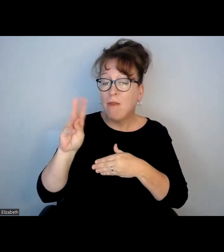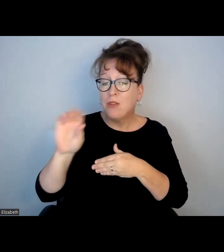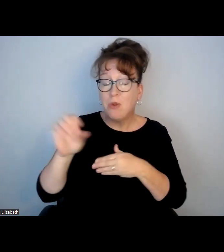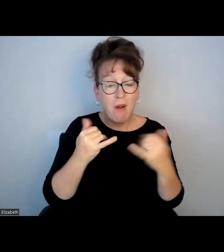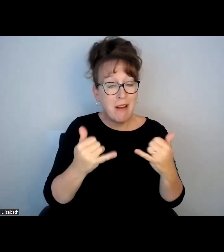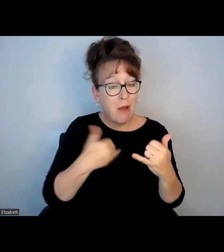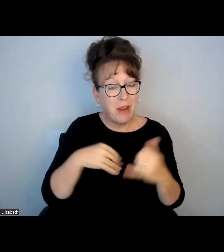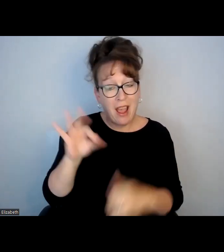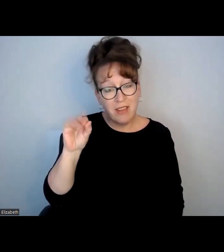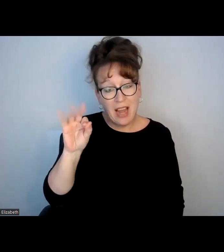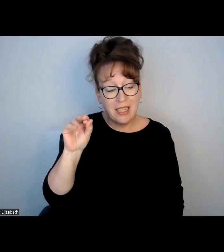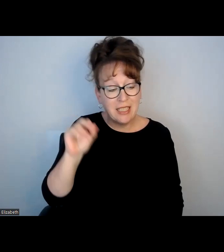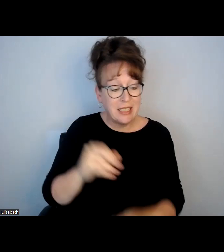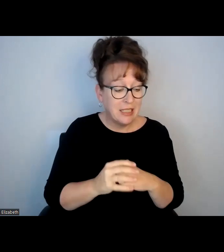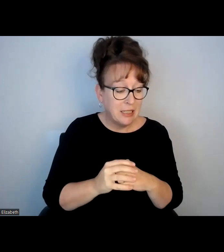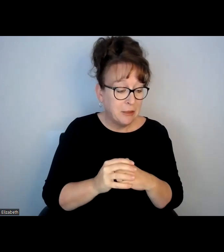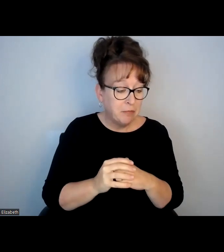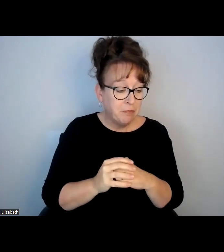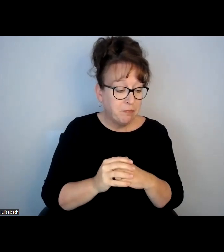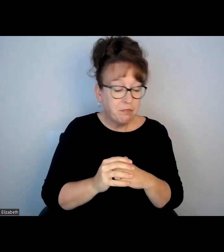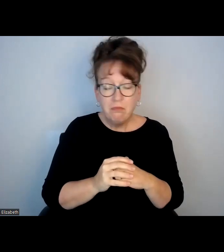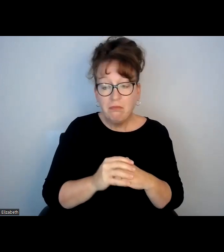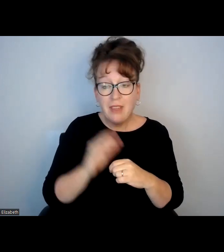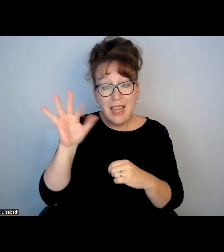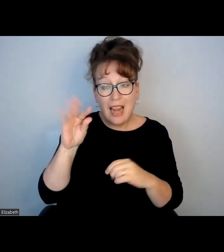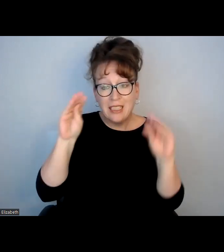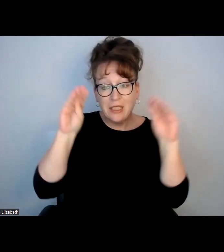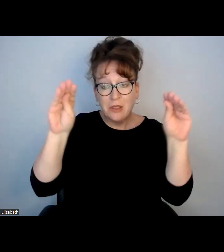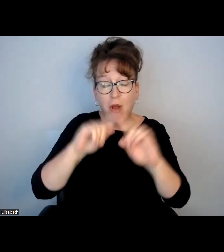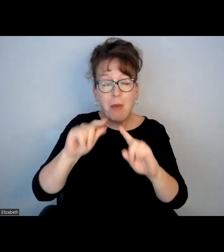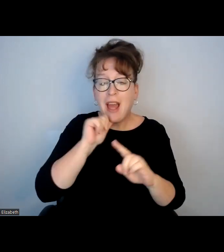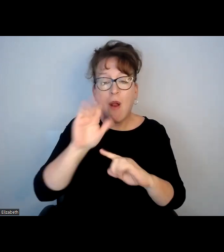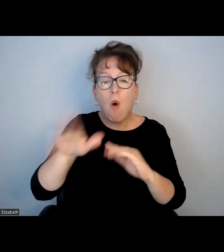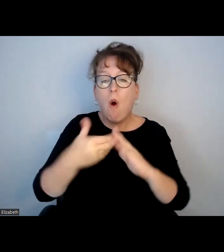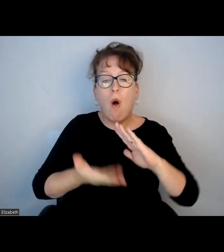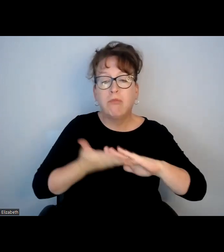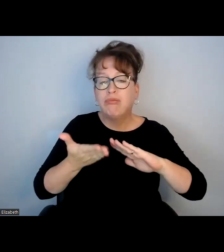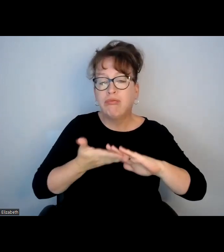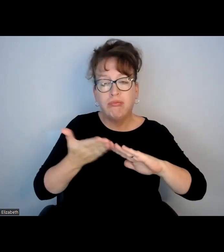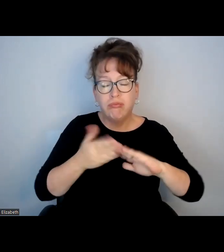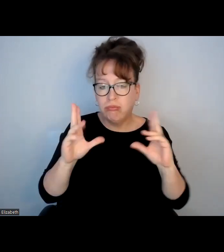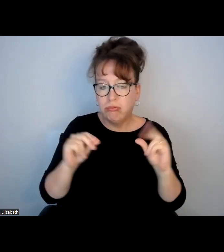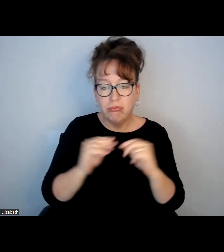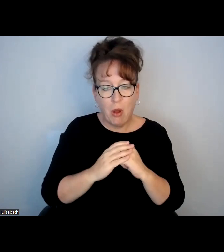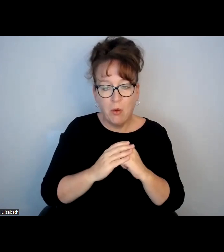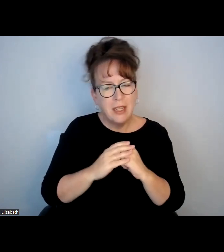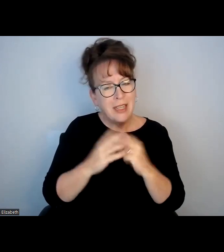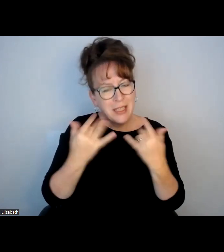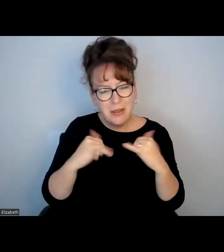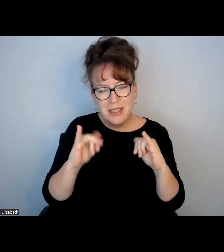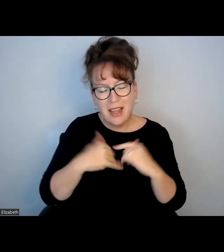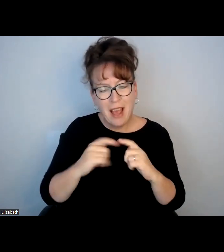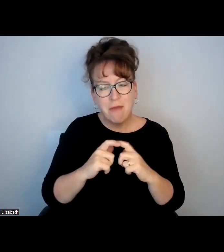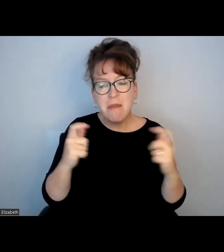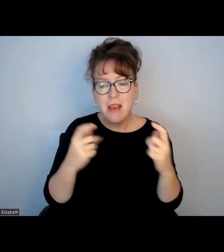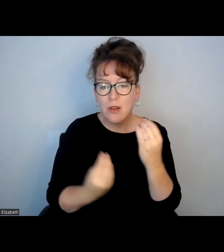90 megawatts that's installed, but not actually all operating yet. So there's huge growth that has to